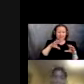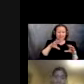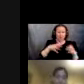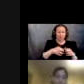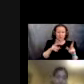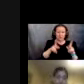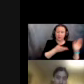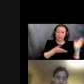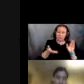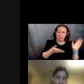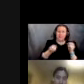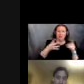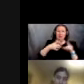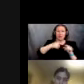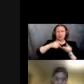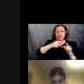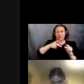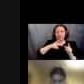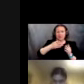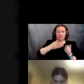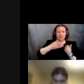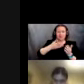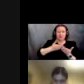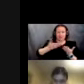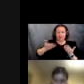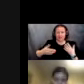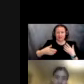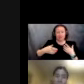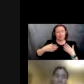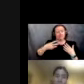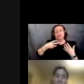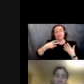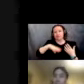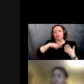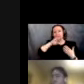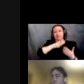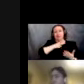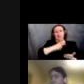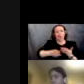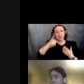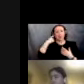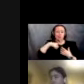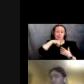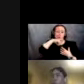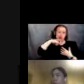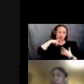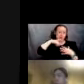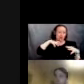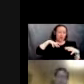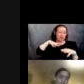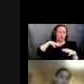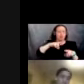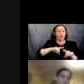products, failed due to drought and a few other issues. And the colony disbanded and everybody scattered. Most of them went back